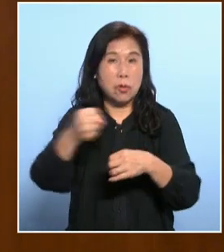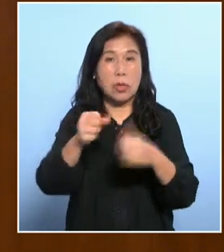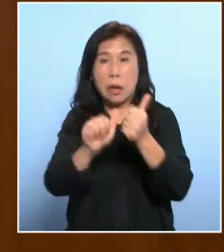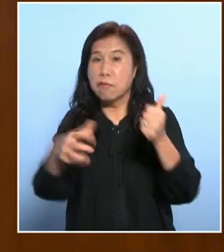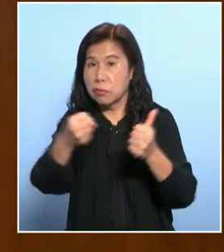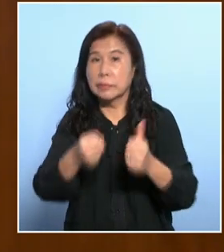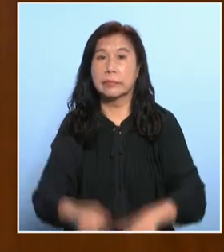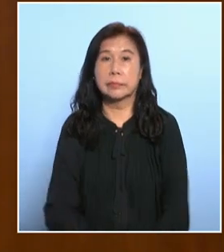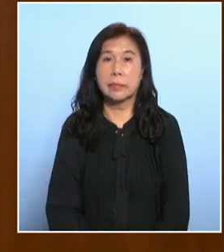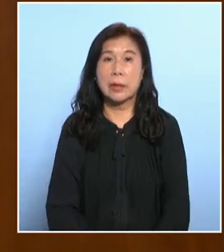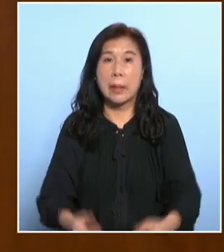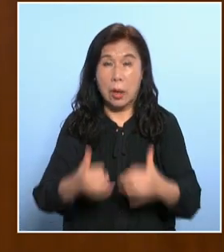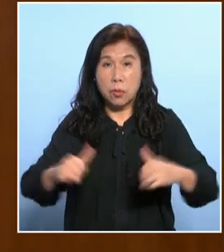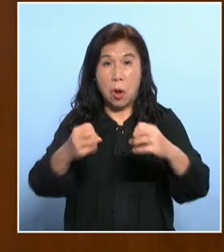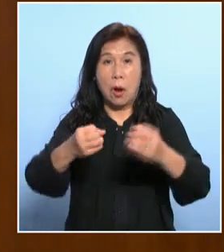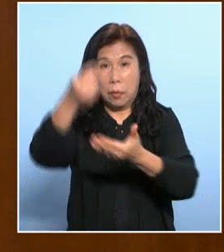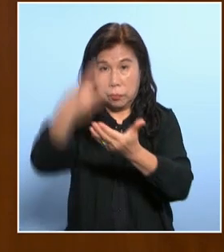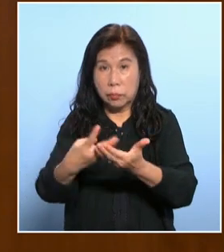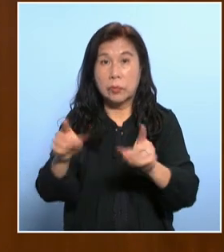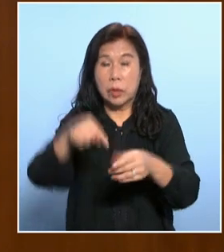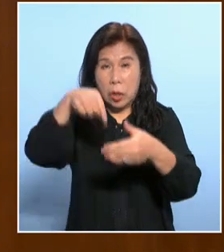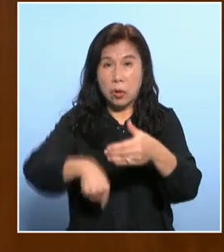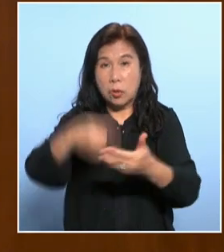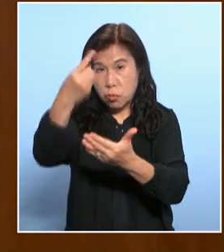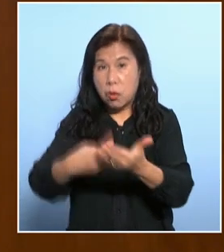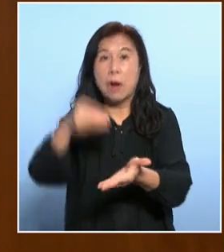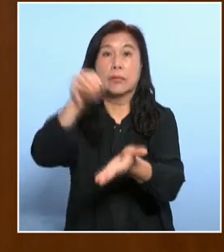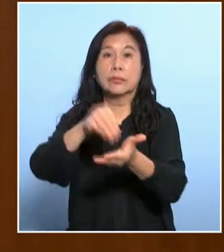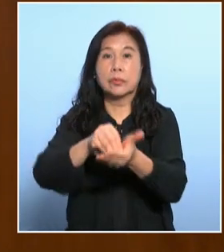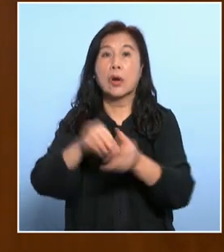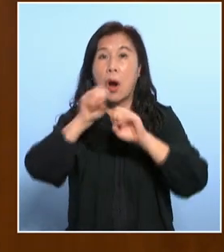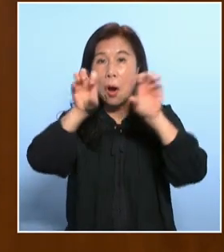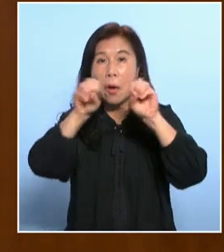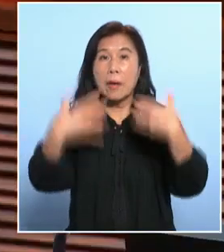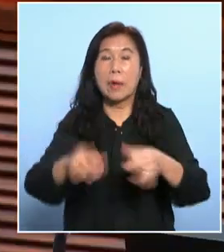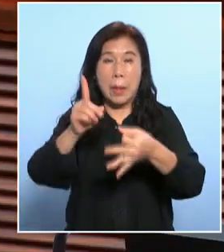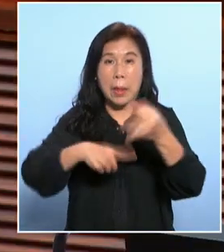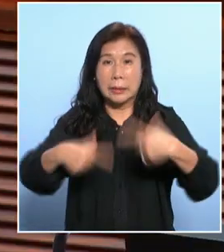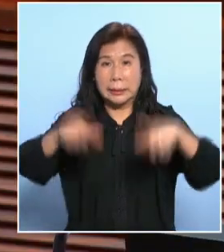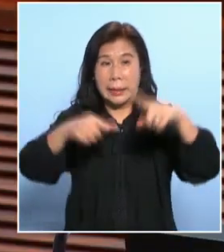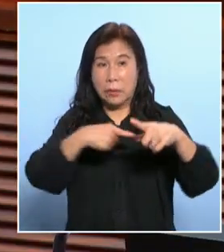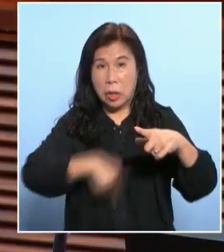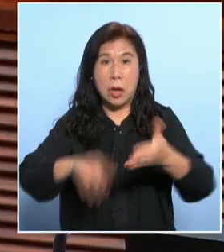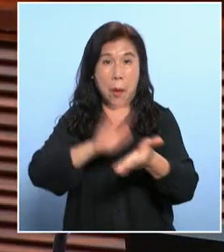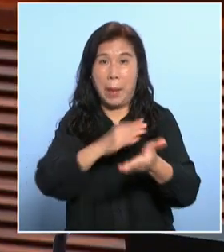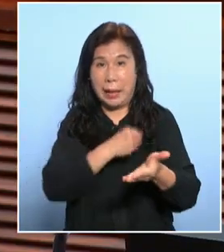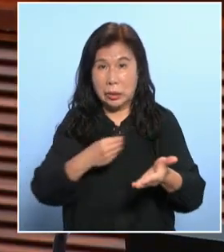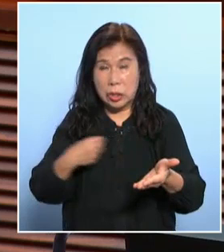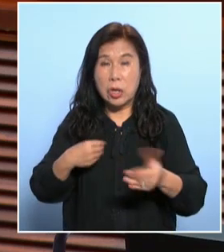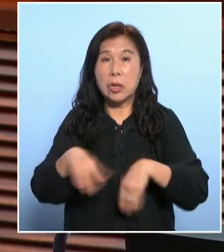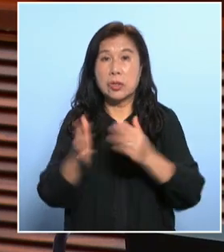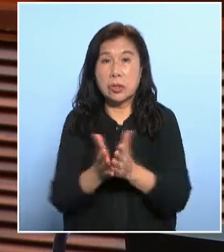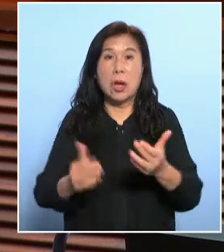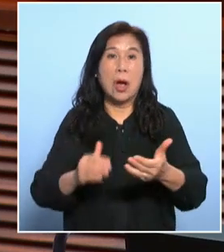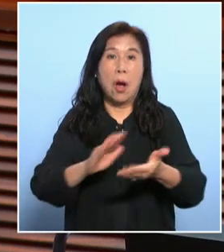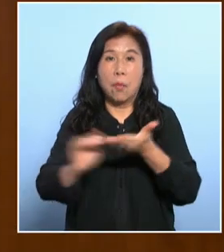government advisory bodies, in accordance with the rules of procedures and House rules, I declare Dr. David Lam deputy chairman of